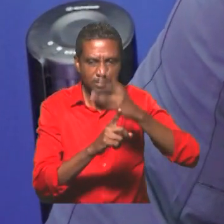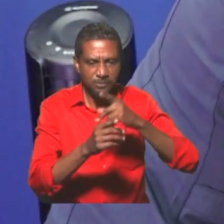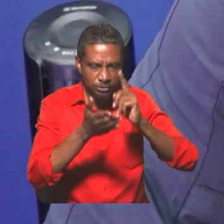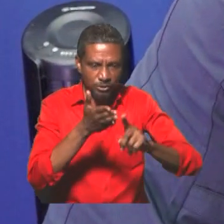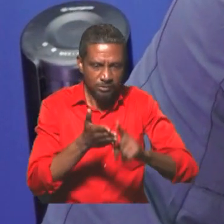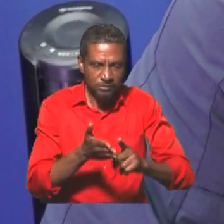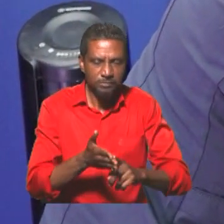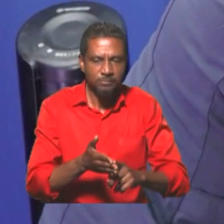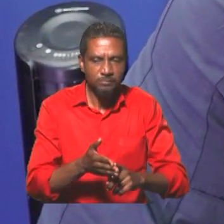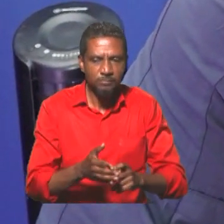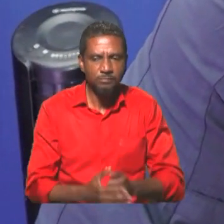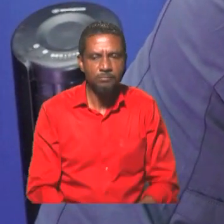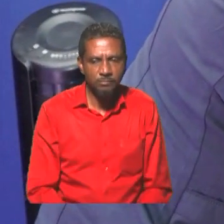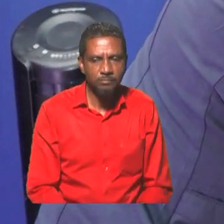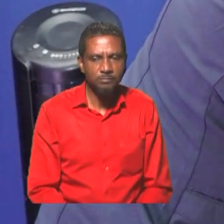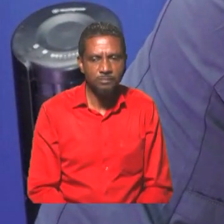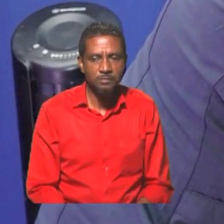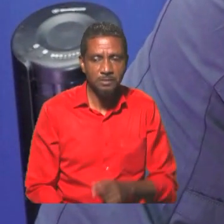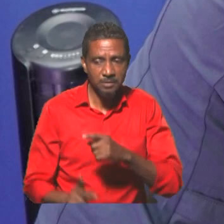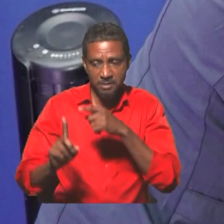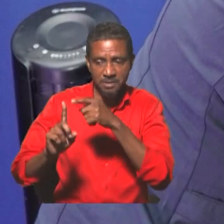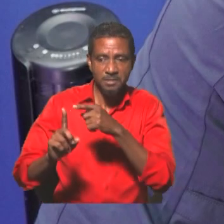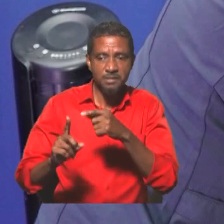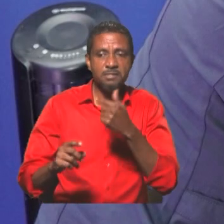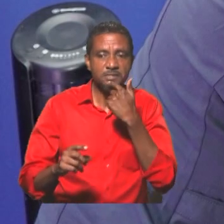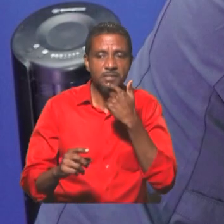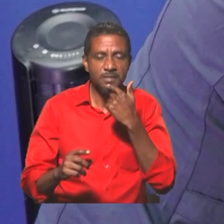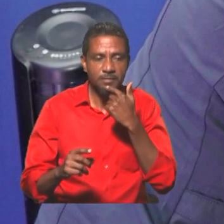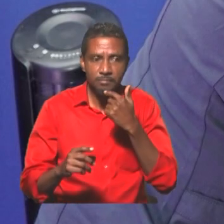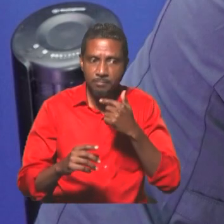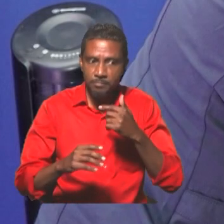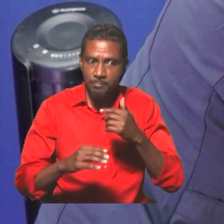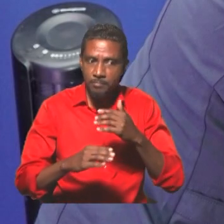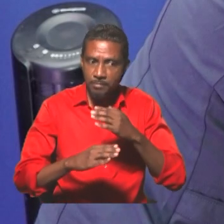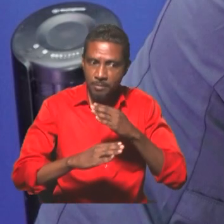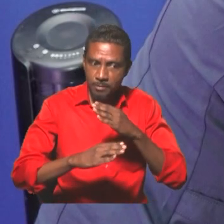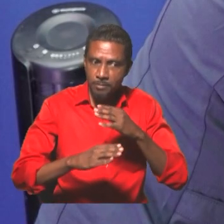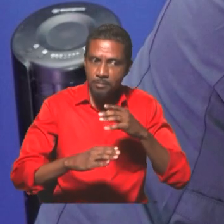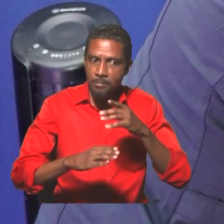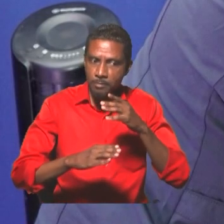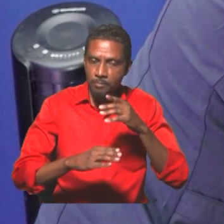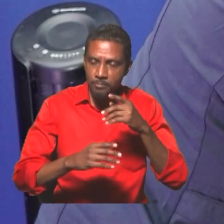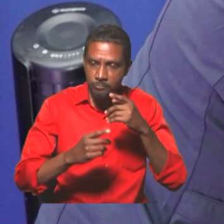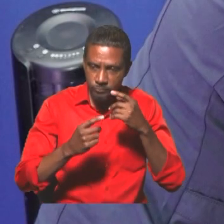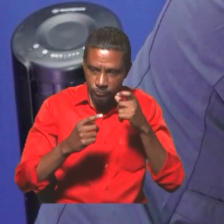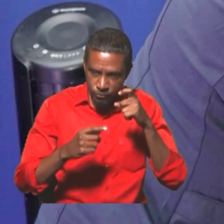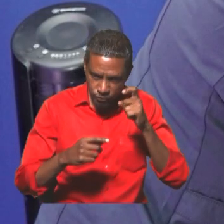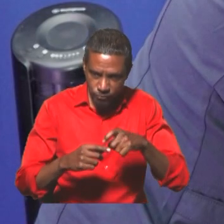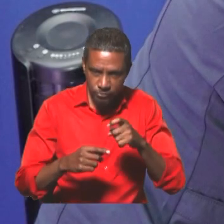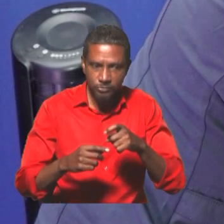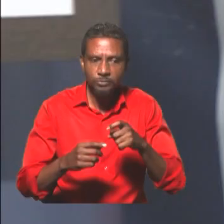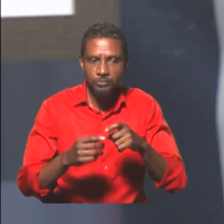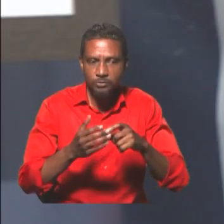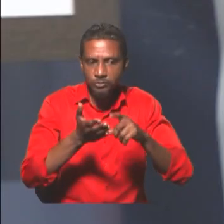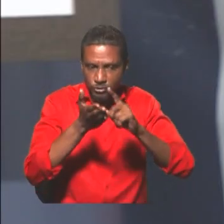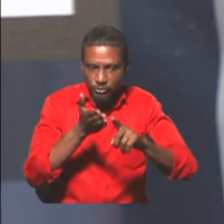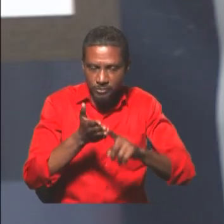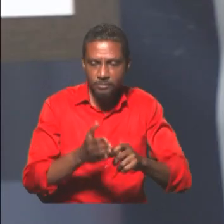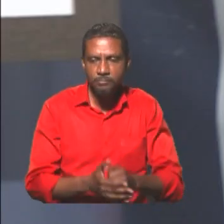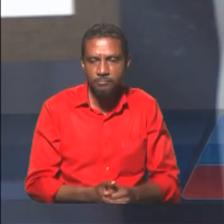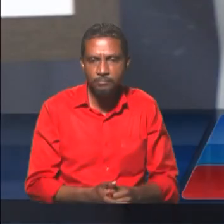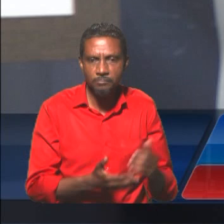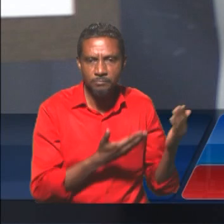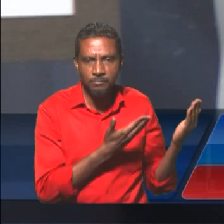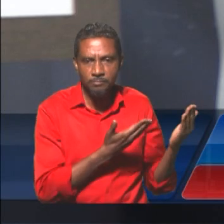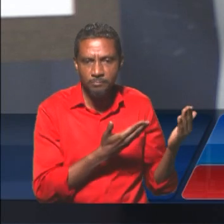Mr. Ambrose adds although prevention can be recommended, it is only through screening that one can be certain. I would